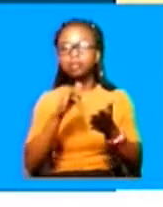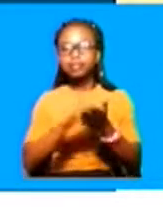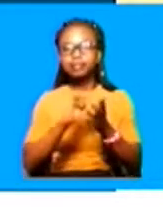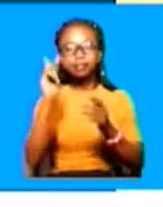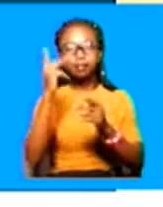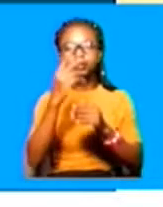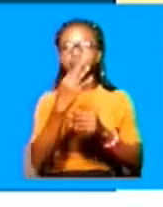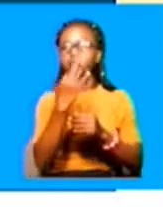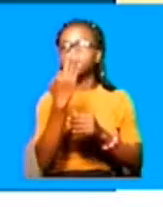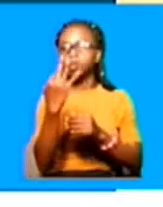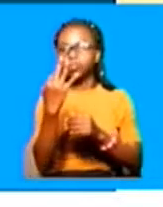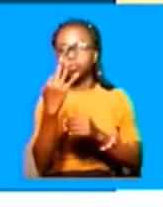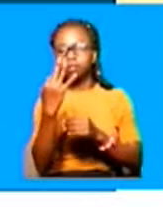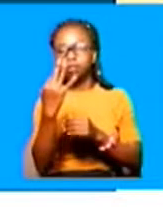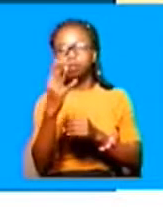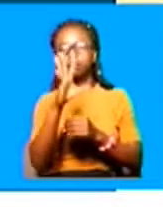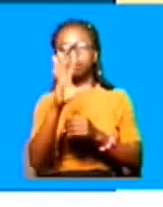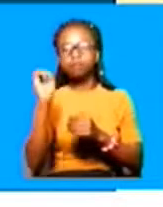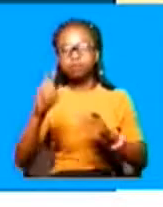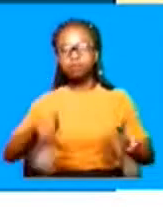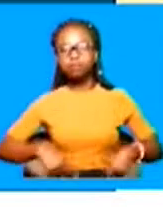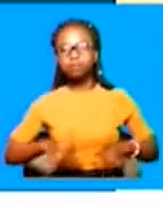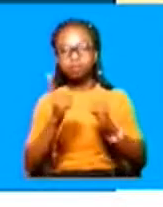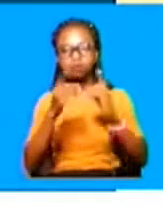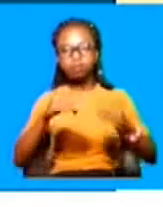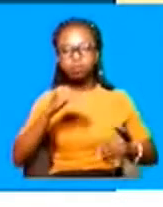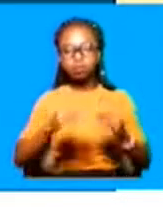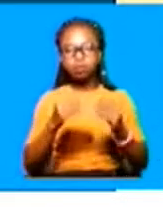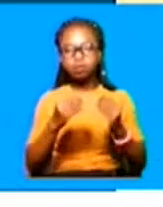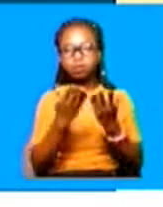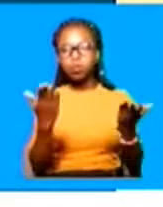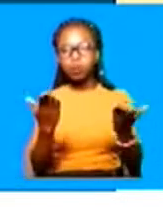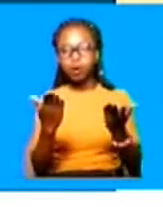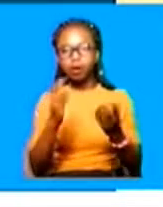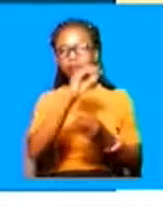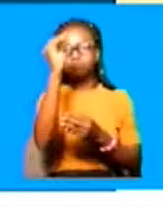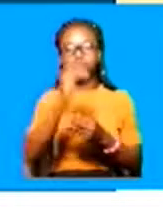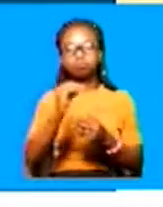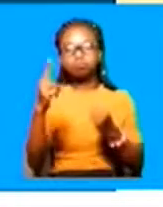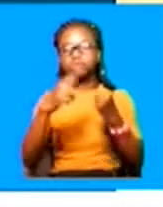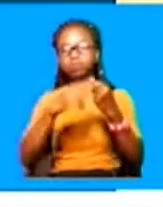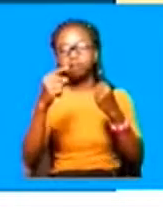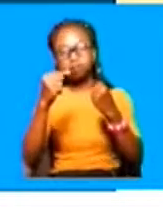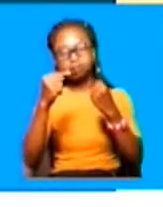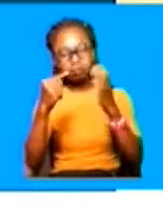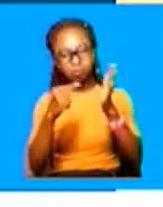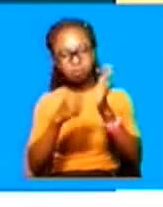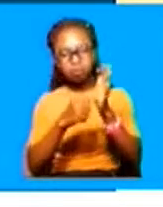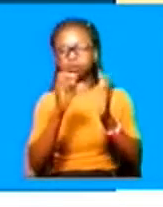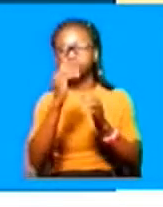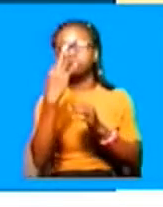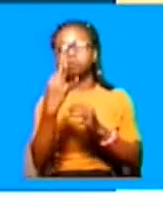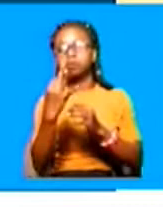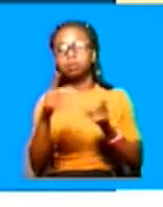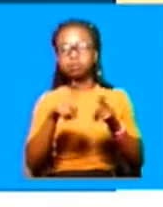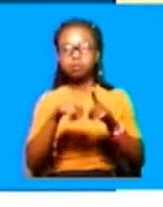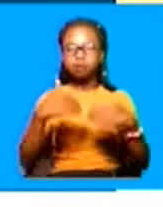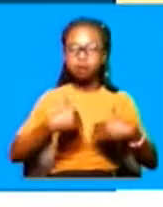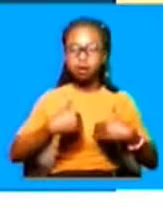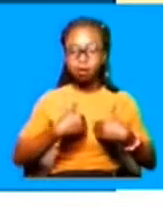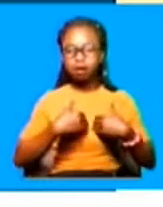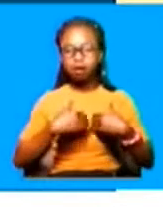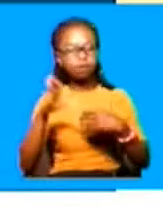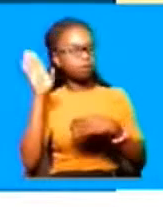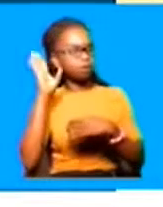jo Kenya 350 odak kod ng'ol mopogore opogore ka atamalo 7.03 mag jogo ni kod ng'ol